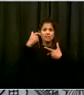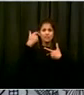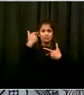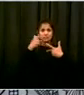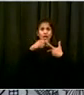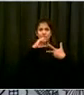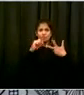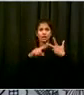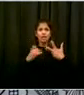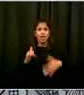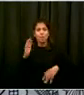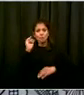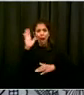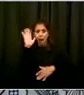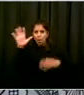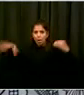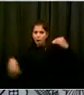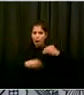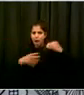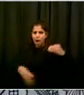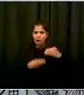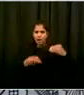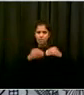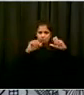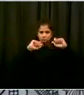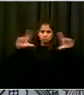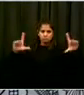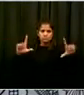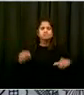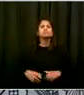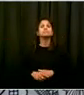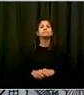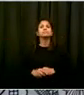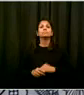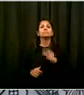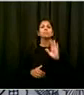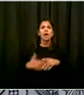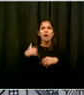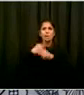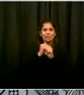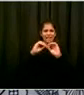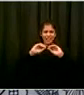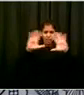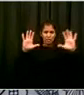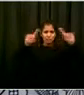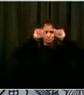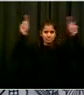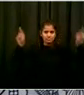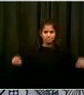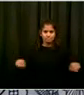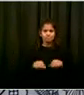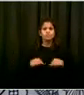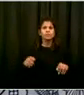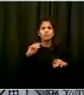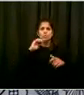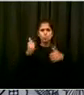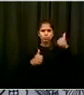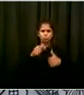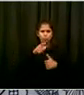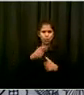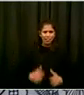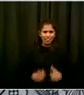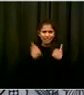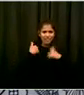closure or modification. We'll alert them, and we'll obviously give them the chance to immediately act on it. If a business